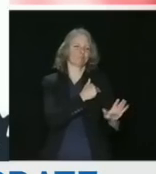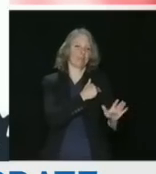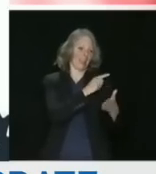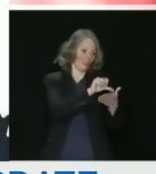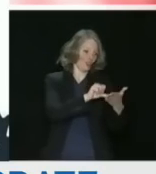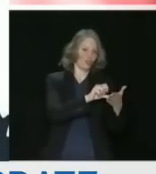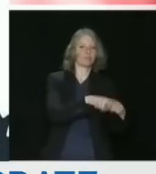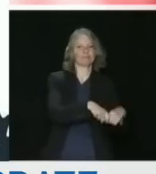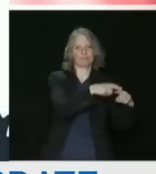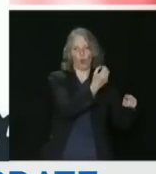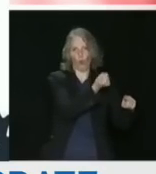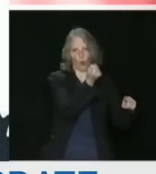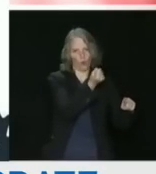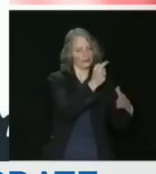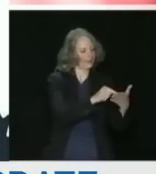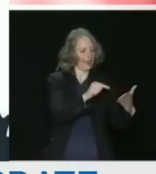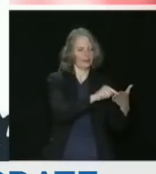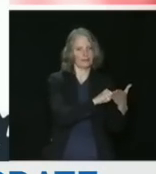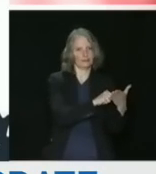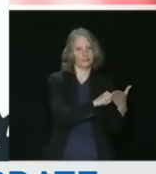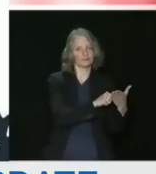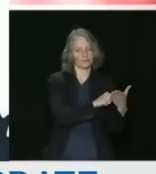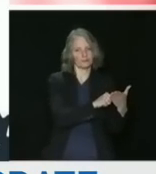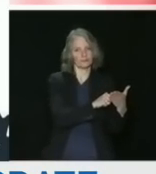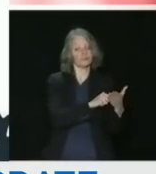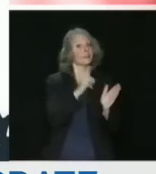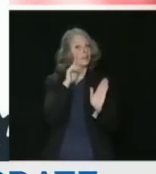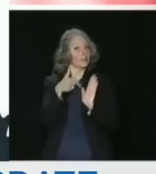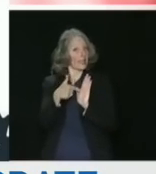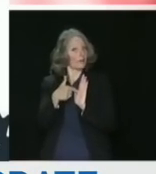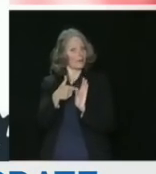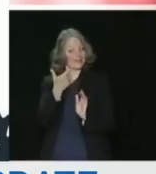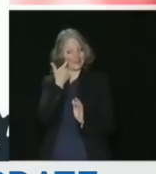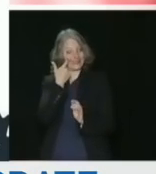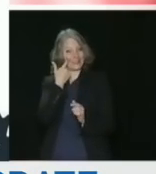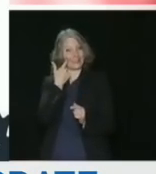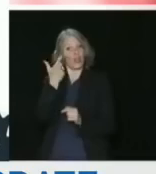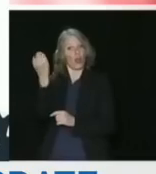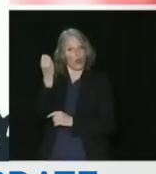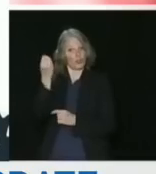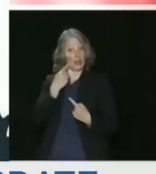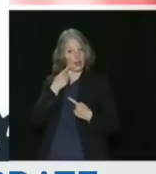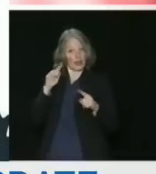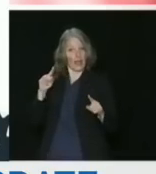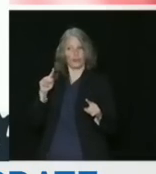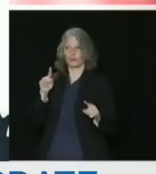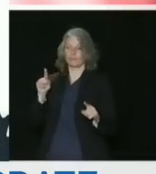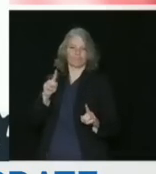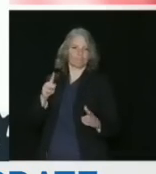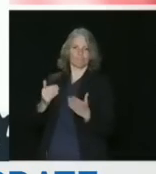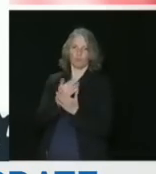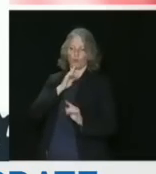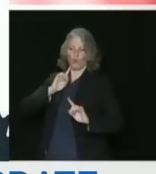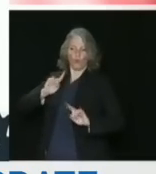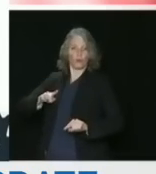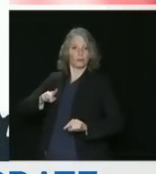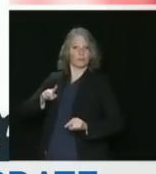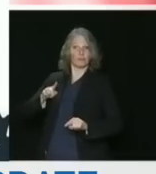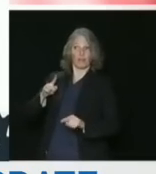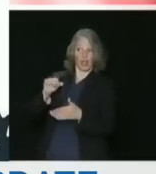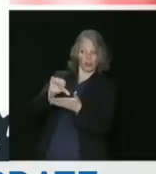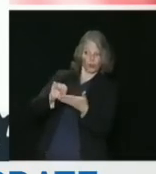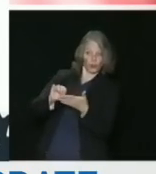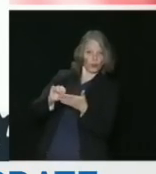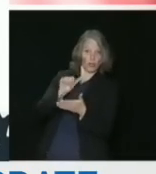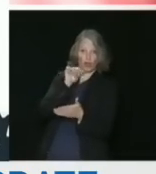non urgentes. non-urgent Par surgeries and exemple, cette procedures. semaine, For example, l'Ontario a this week, émis une directive Ontario demandant issued de a cesser directive